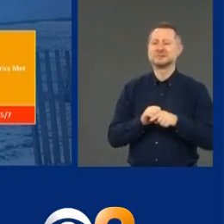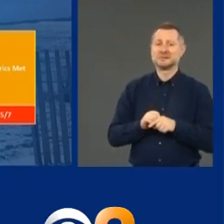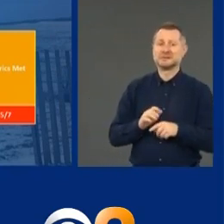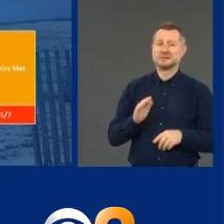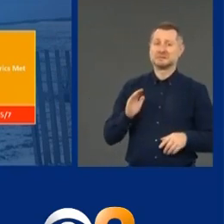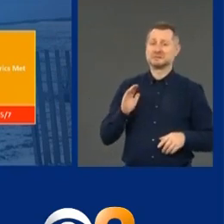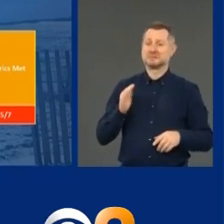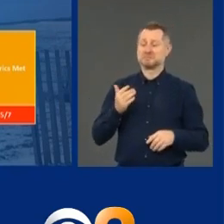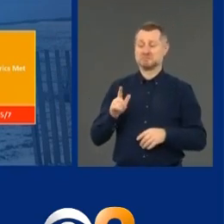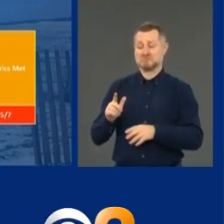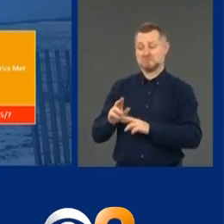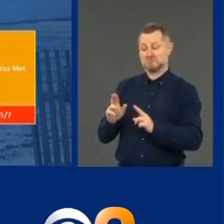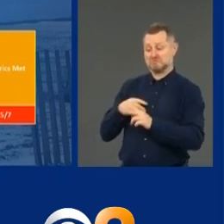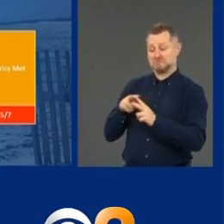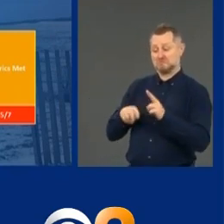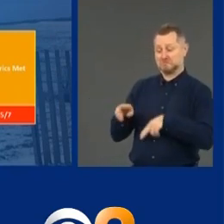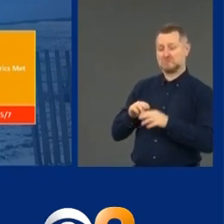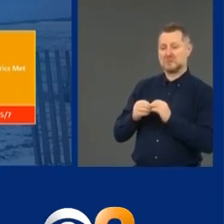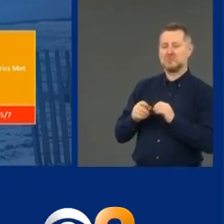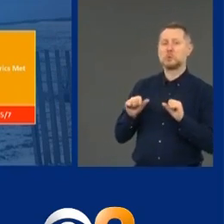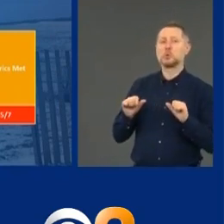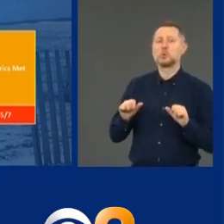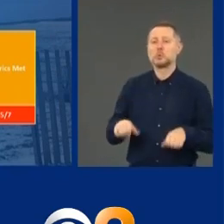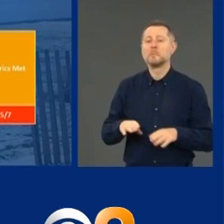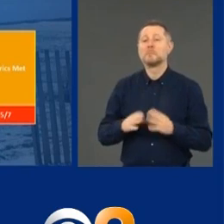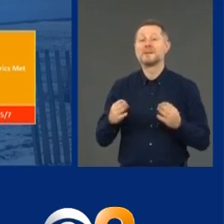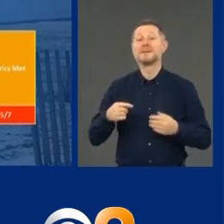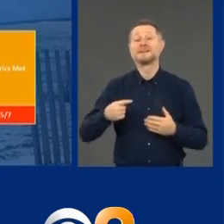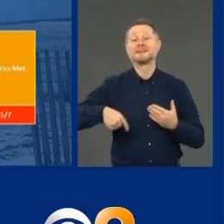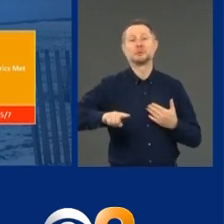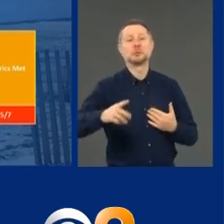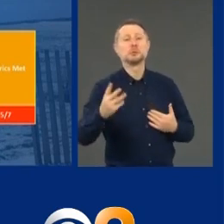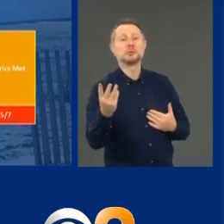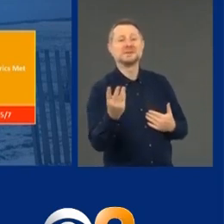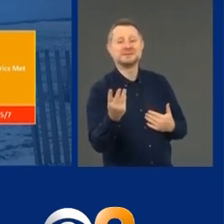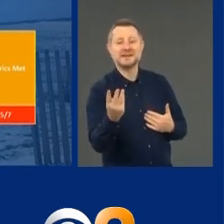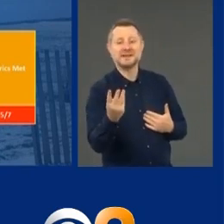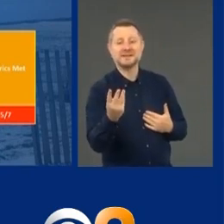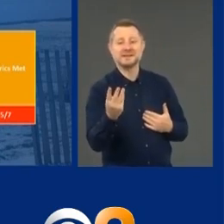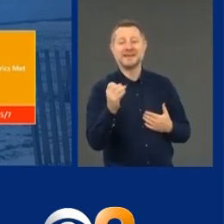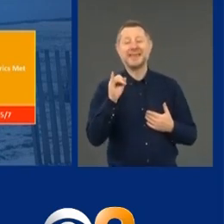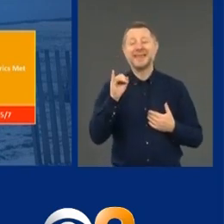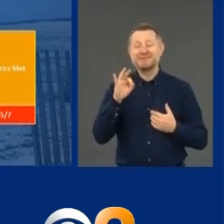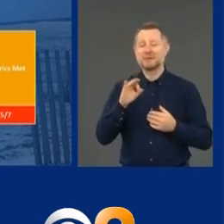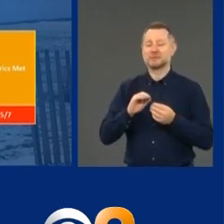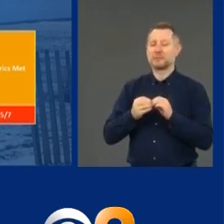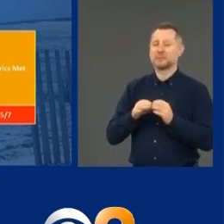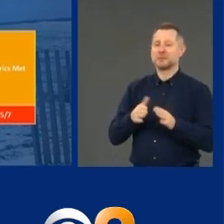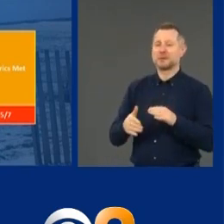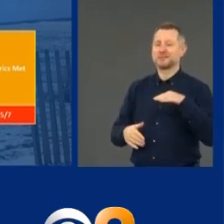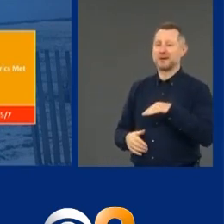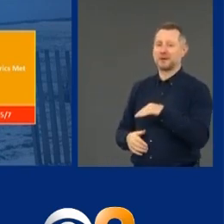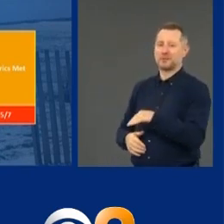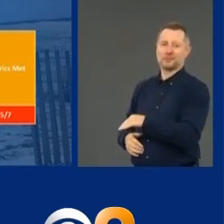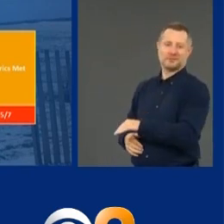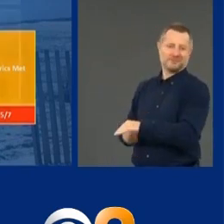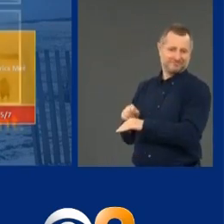we could open by Wednesday if the number of deaths continues to decline and we get that tracing up.